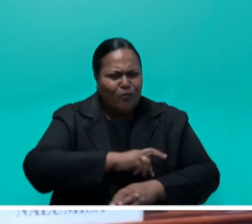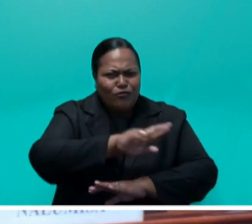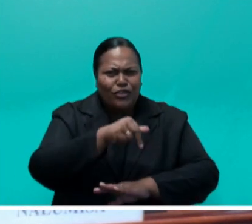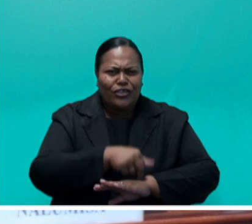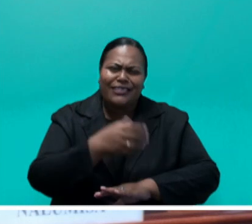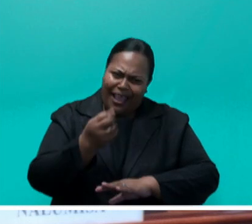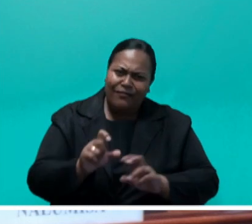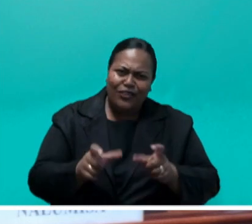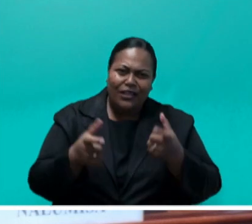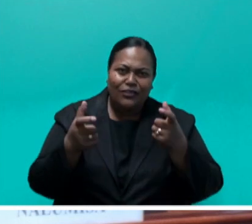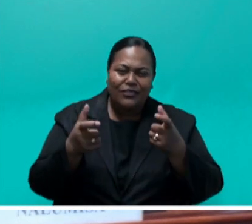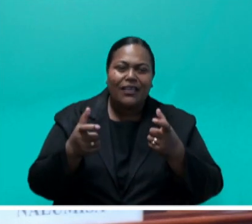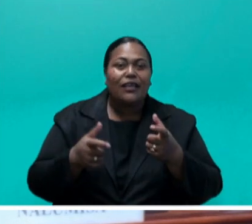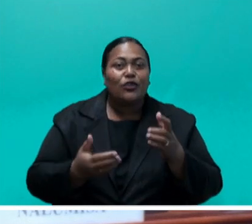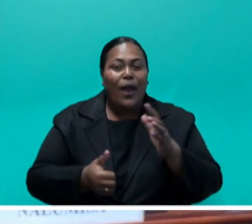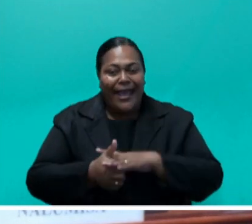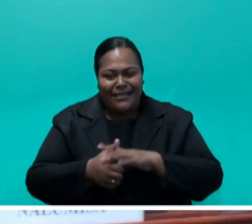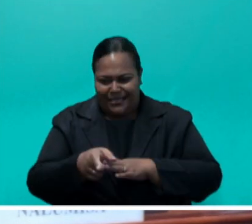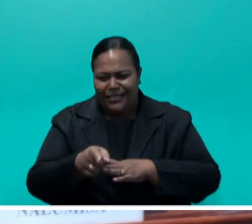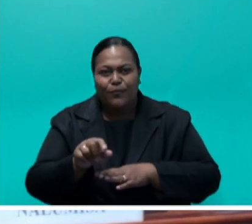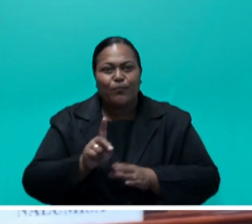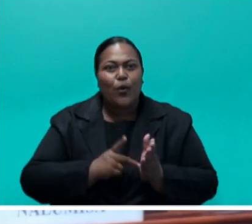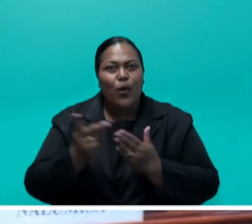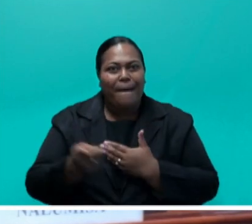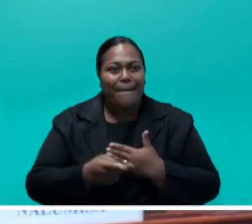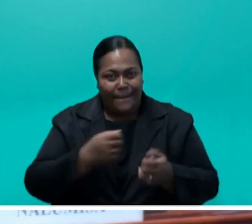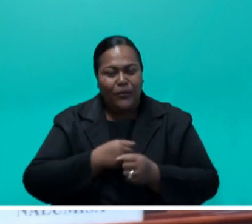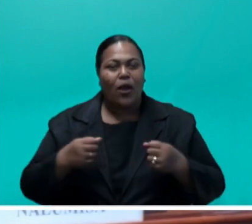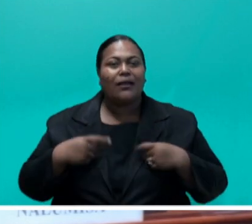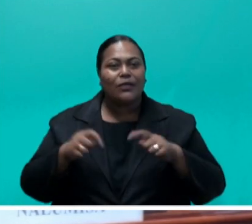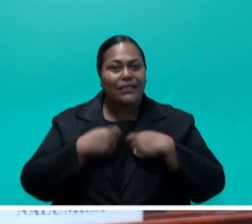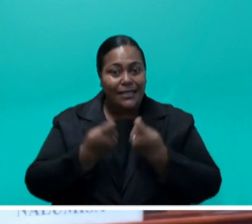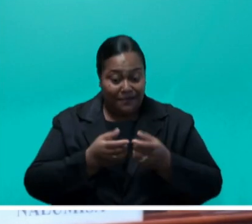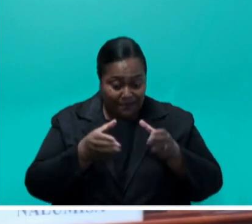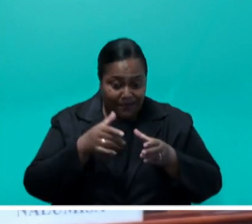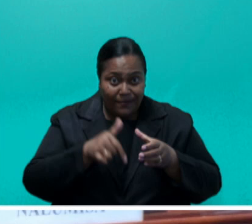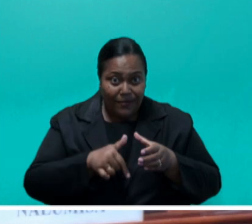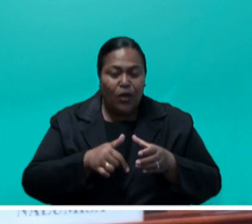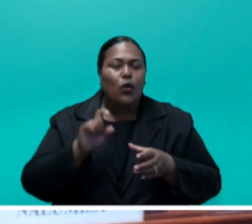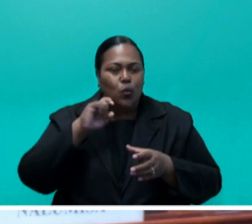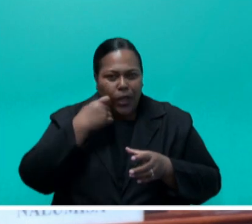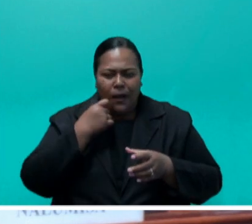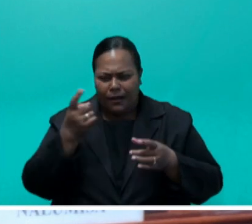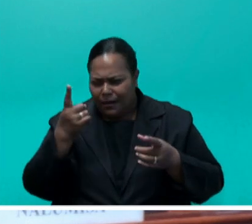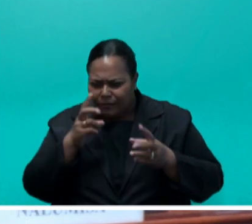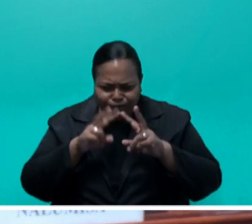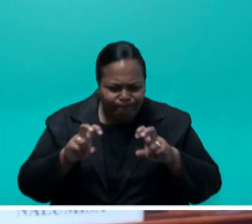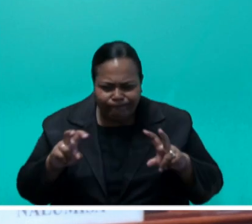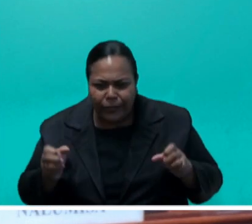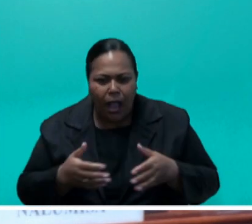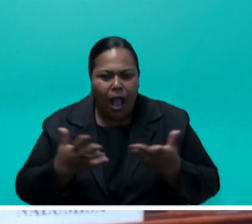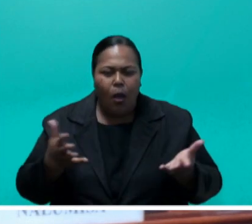challenges in accessing the program. Our team will explore innovative solutions to bridge